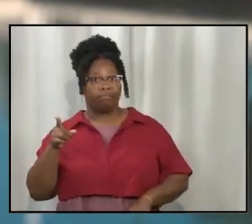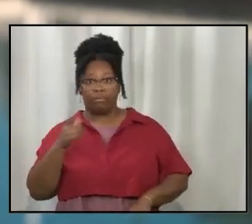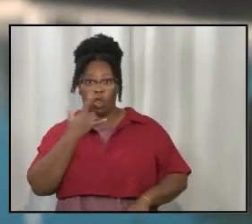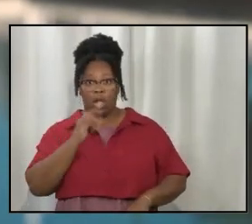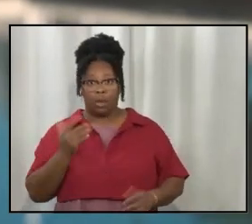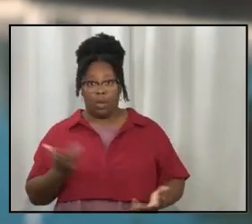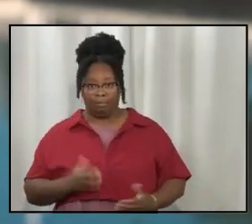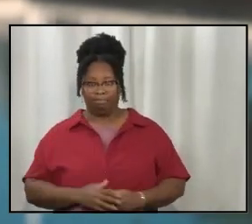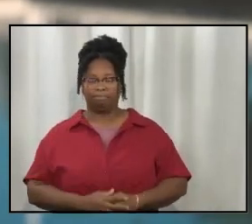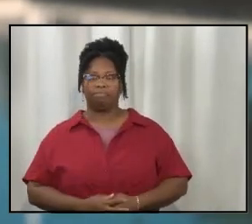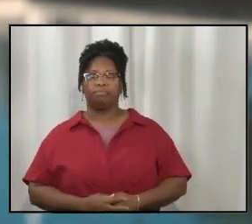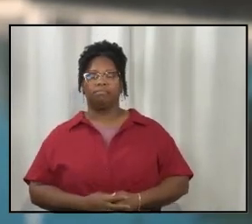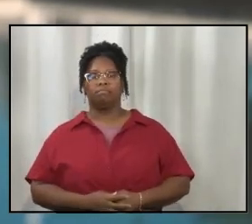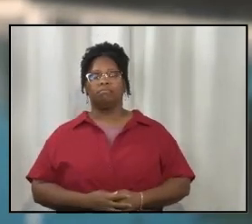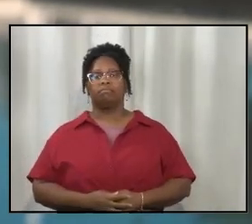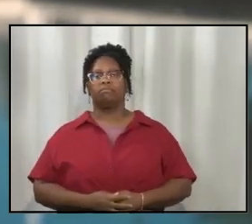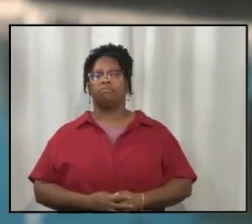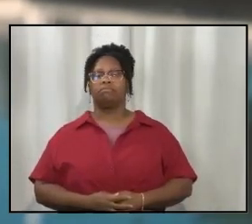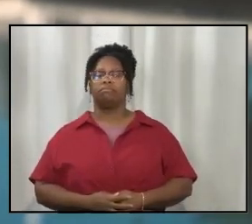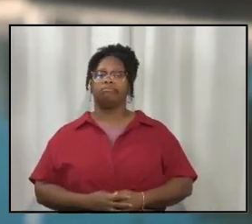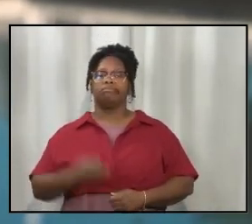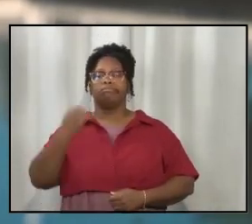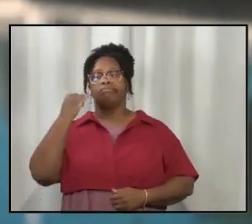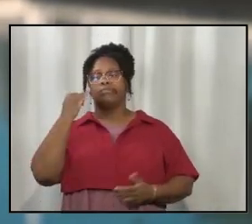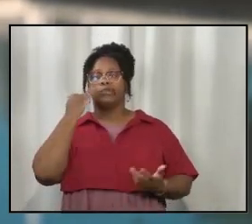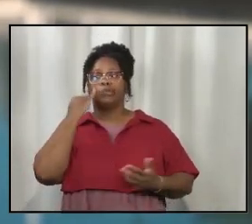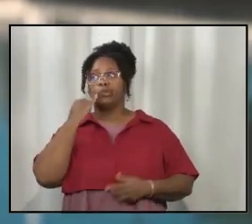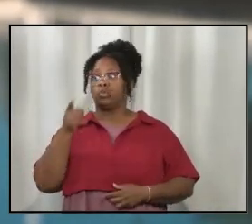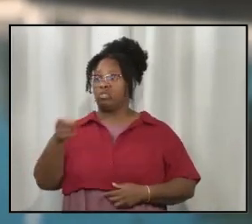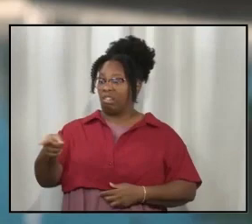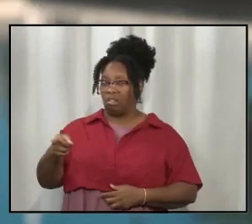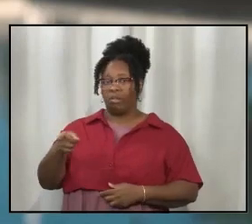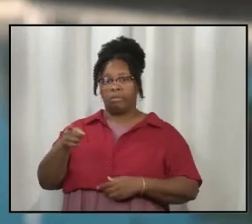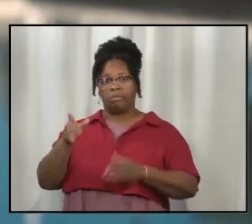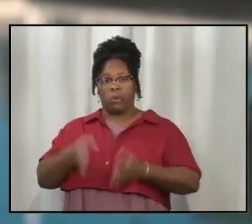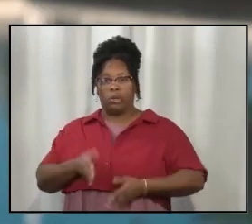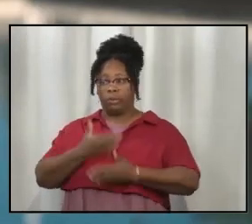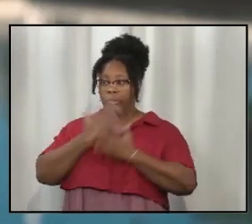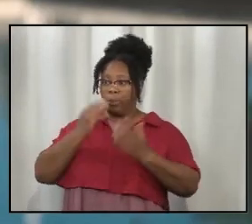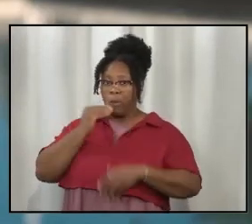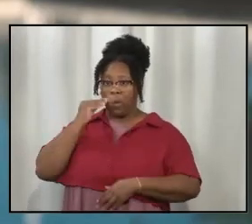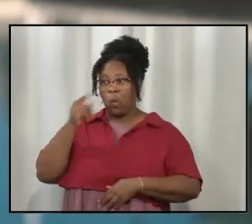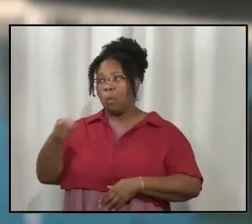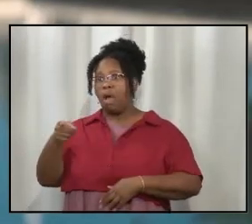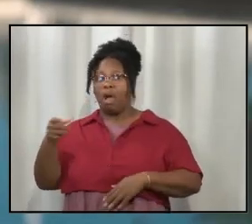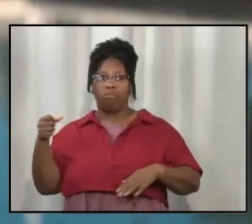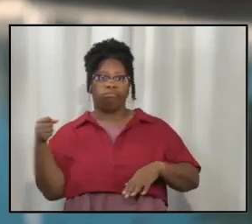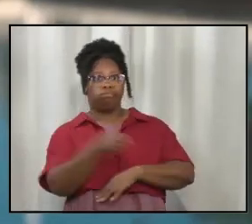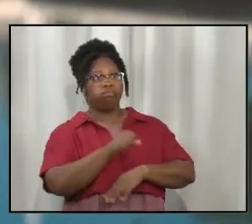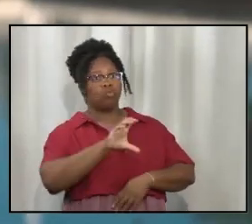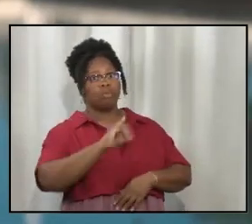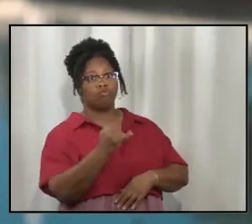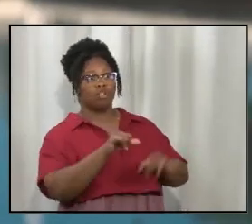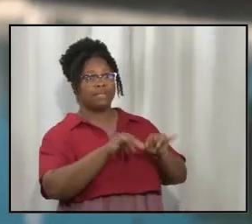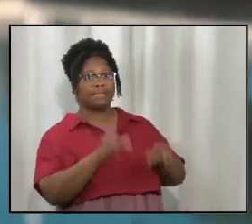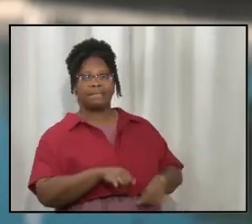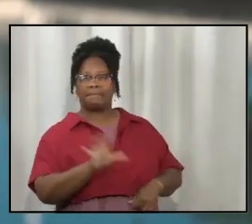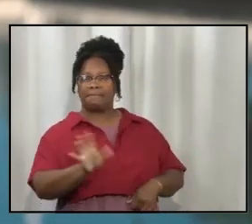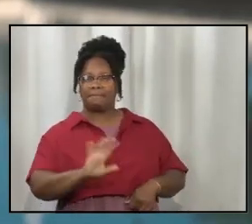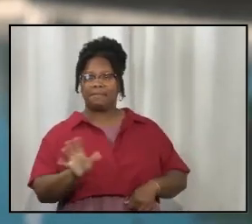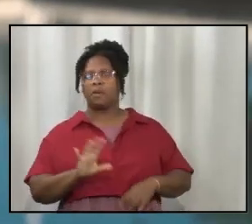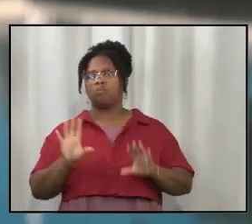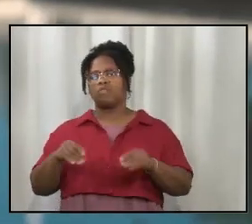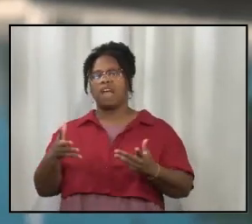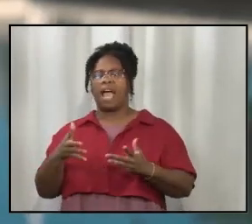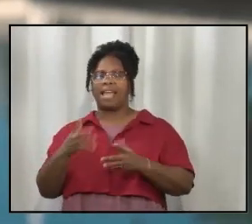like. Instead of having certain cases go to the Long Beach Courthouse, we've created a virtual courtroom at the multi-service center. Mm-hmm.